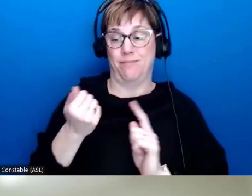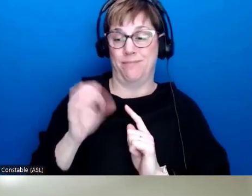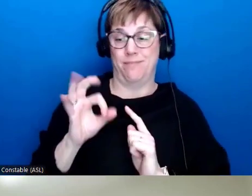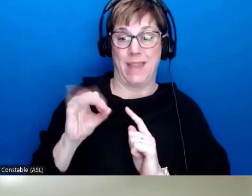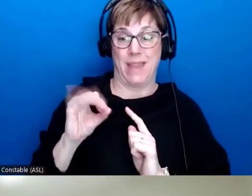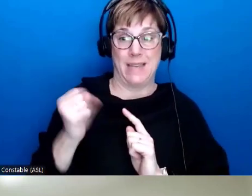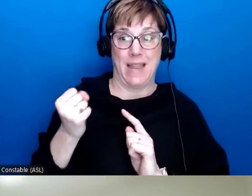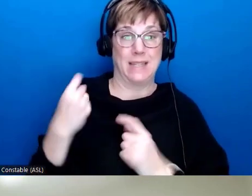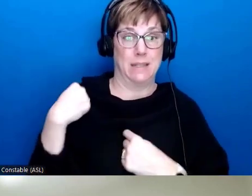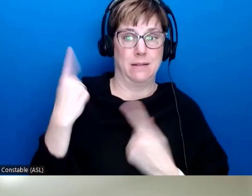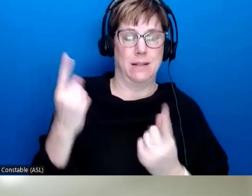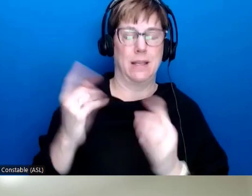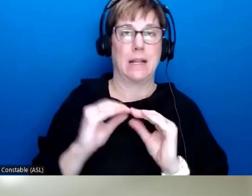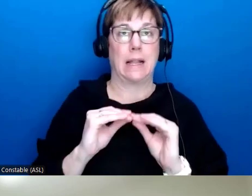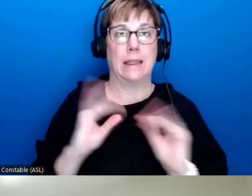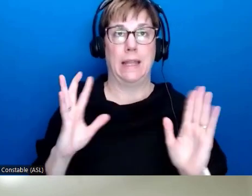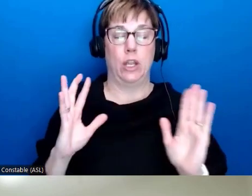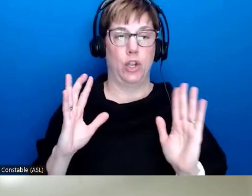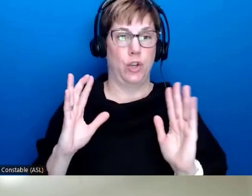that